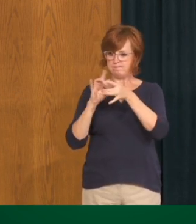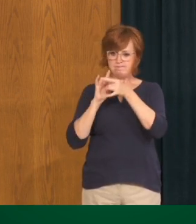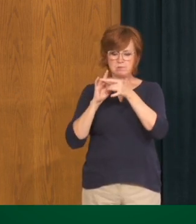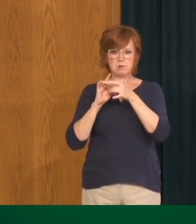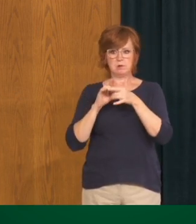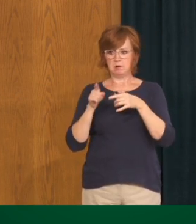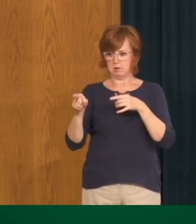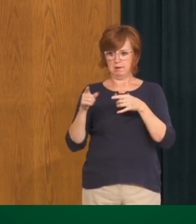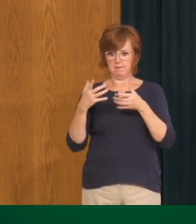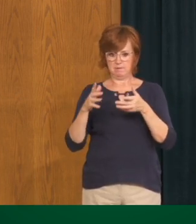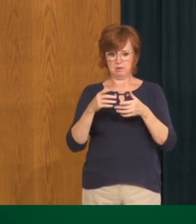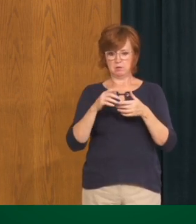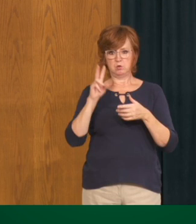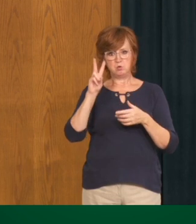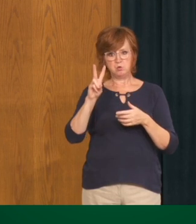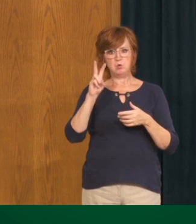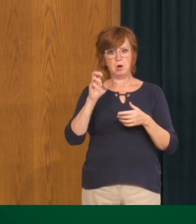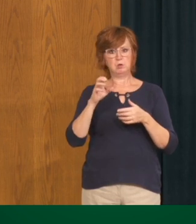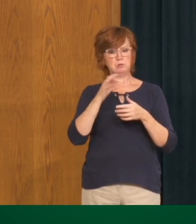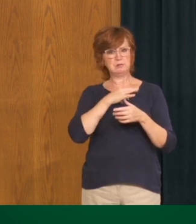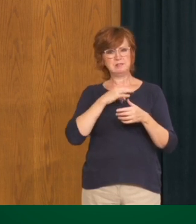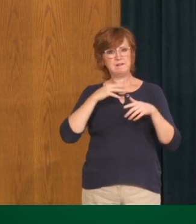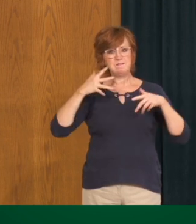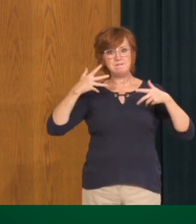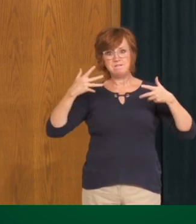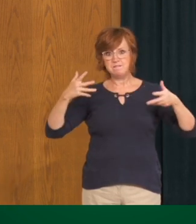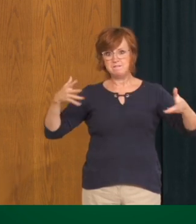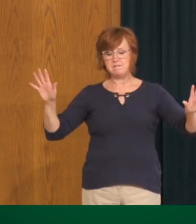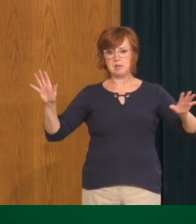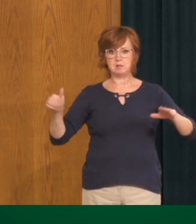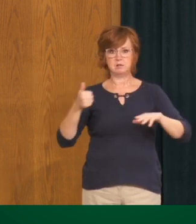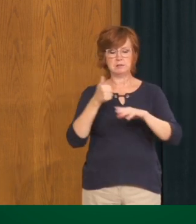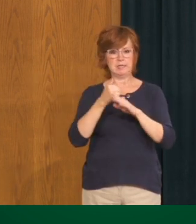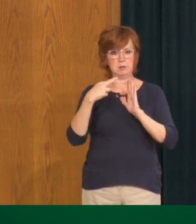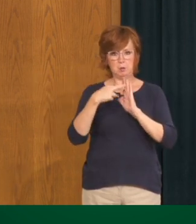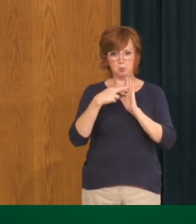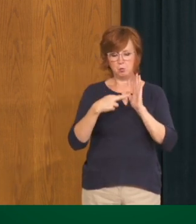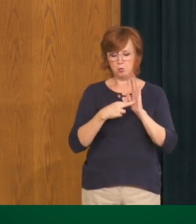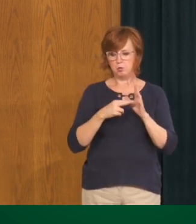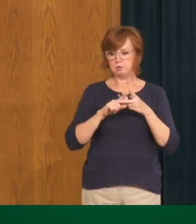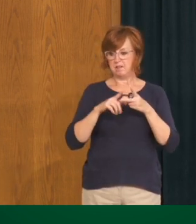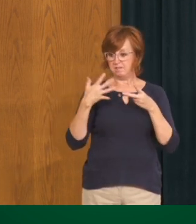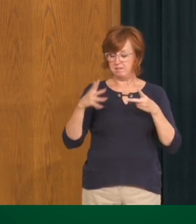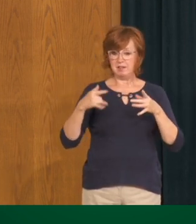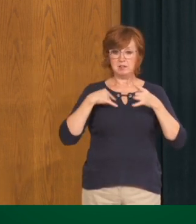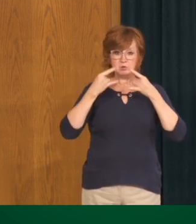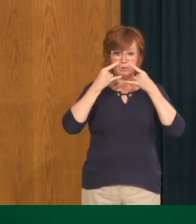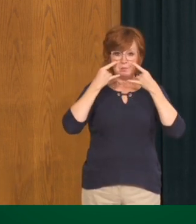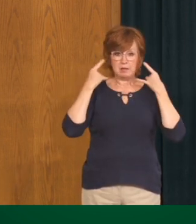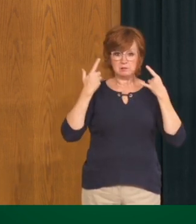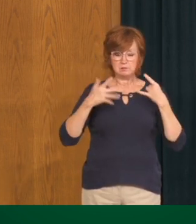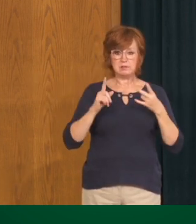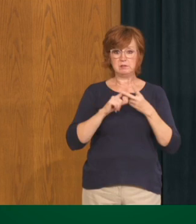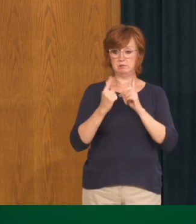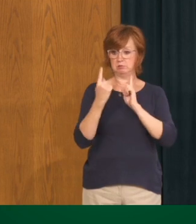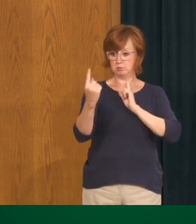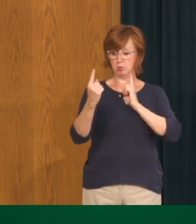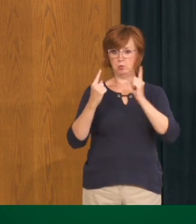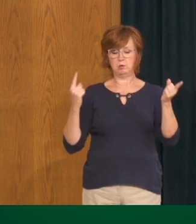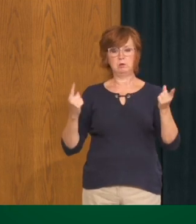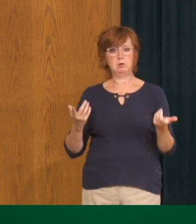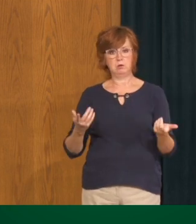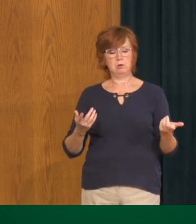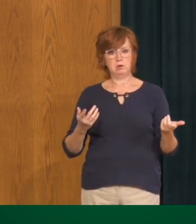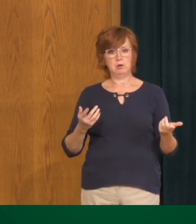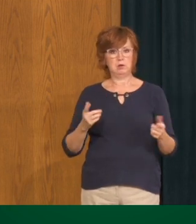around 200 staff, they were all practicing all the precautions, mask use, physical distancing. But